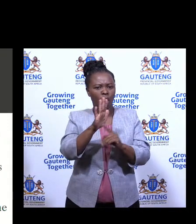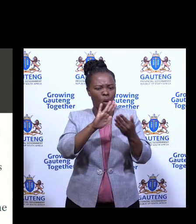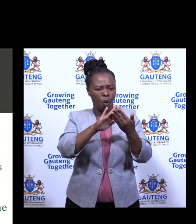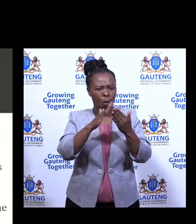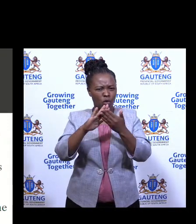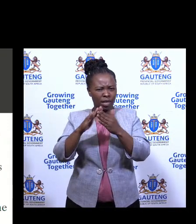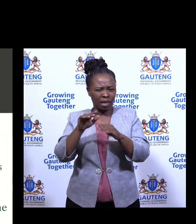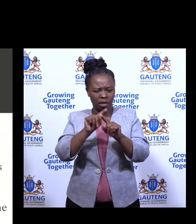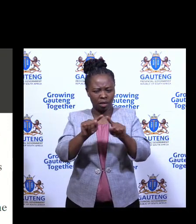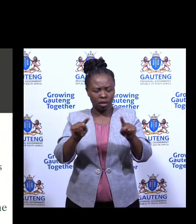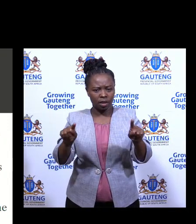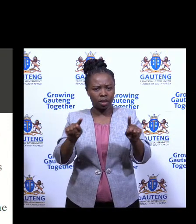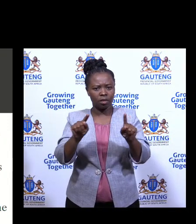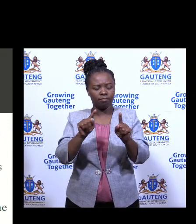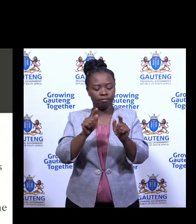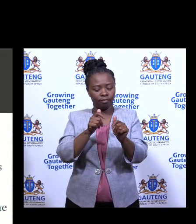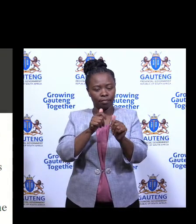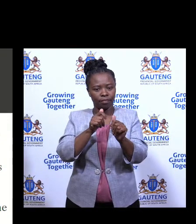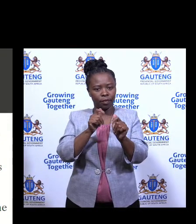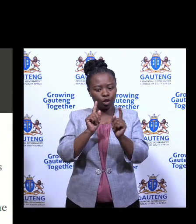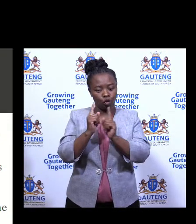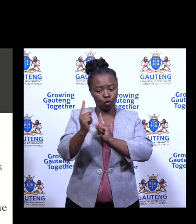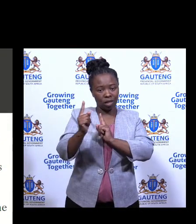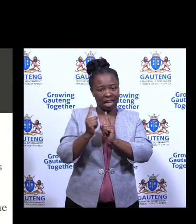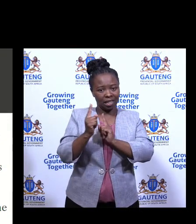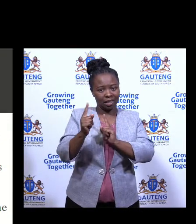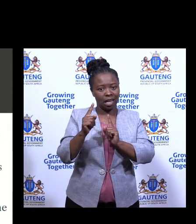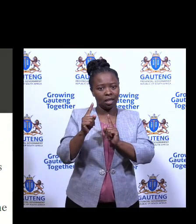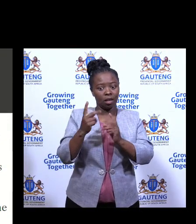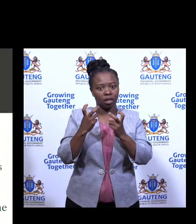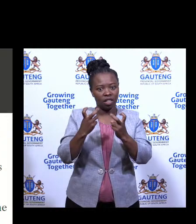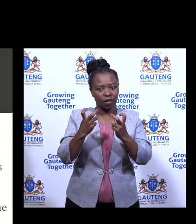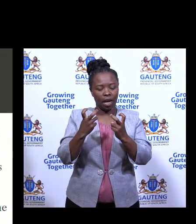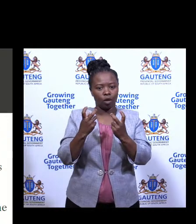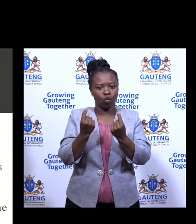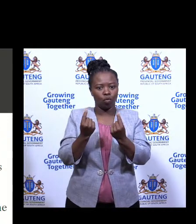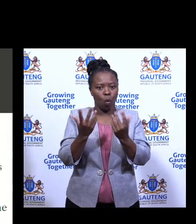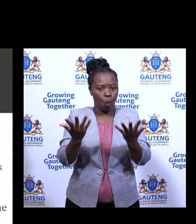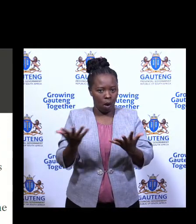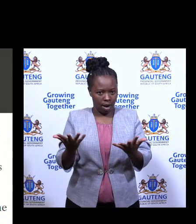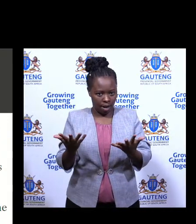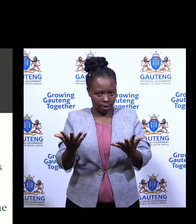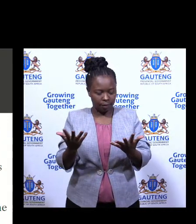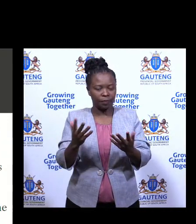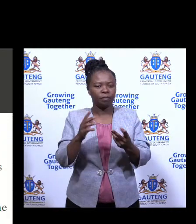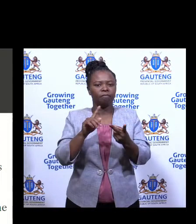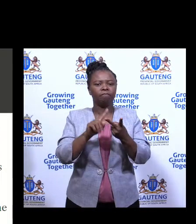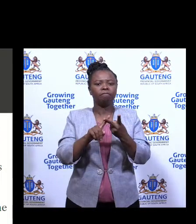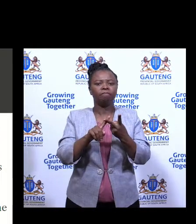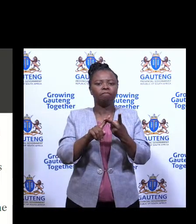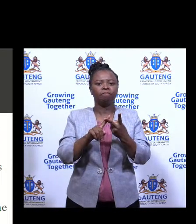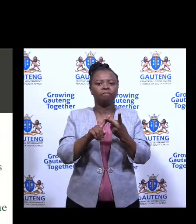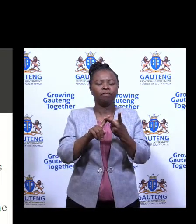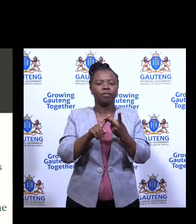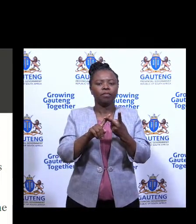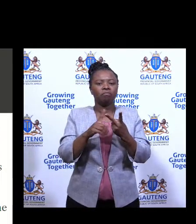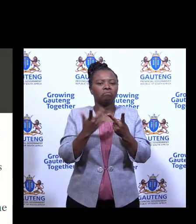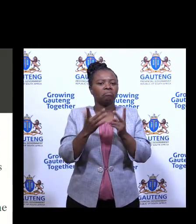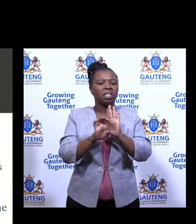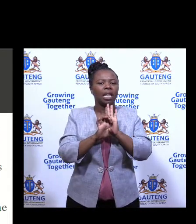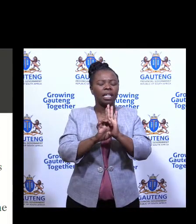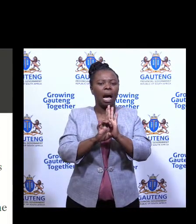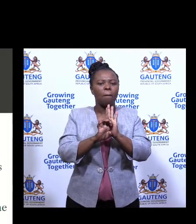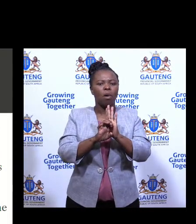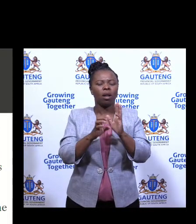have difficulty maintaining social distances and preventative hygiene. And we looked at a range of factors included in here. So for example,